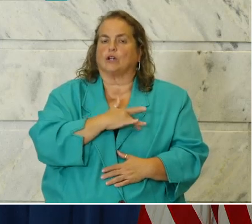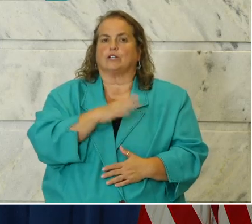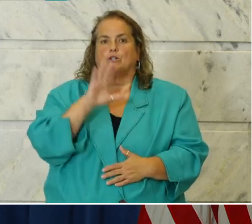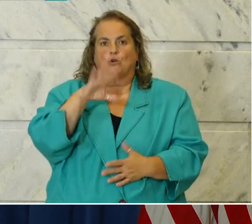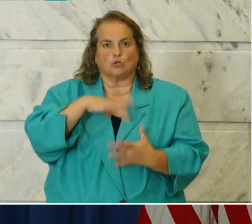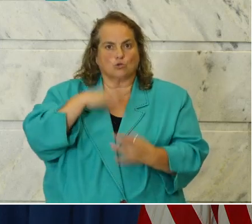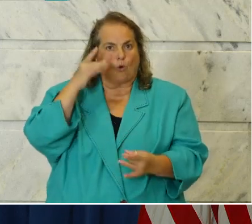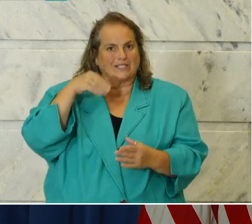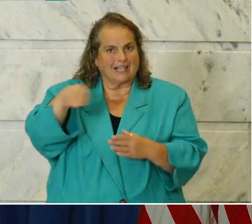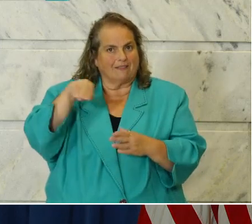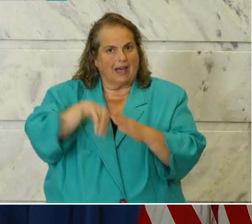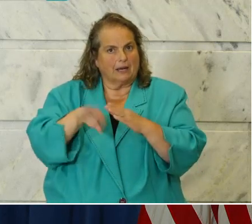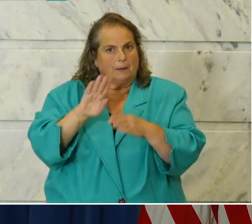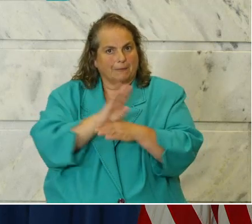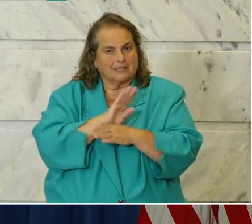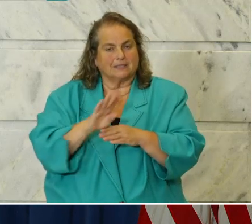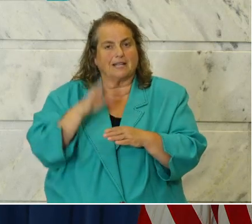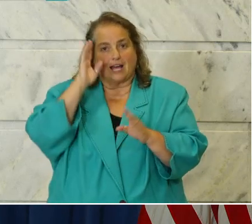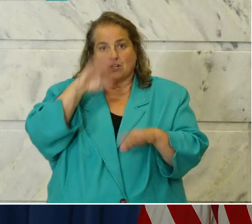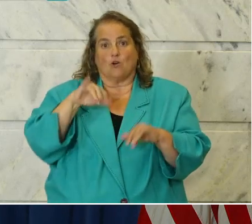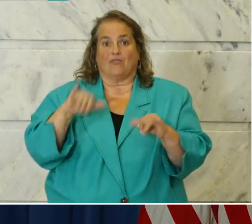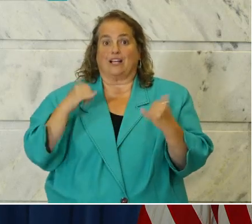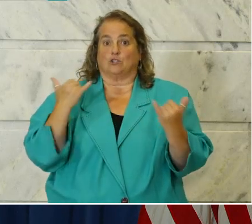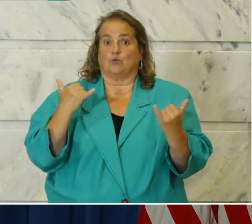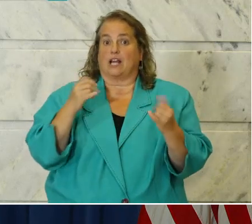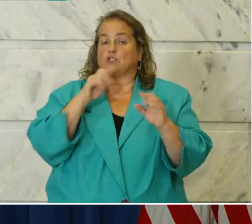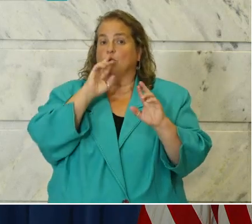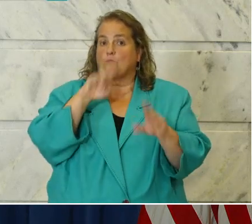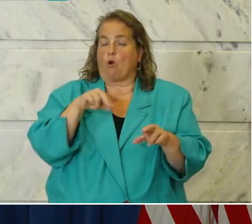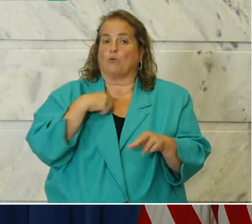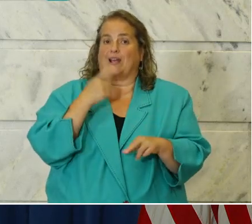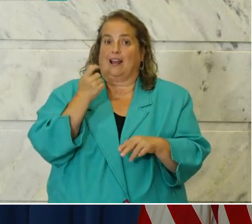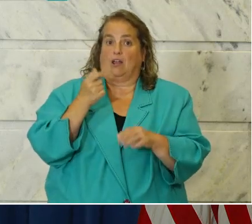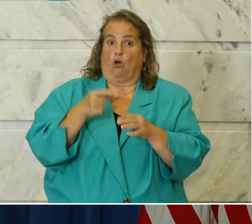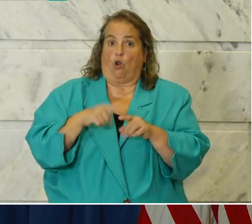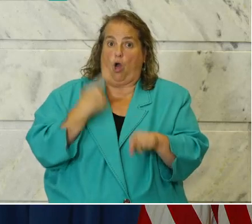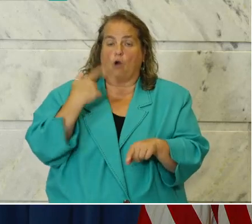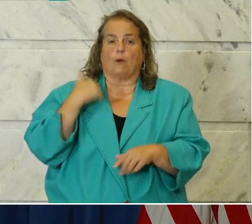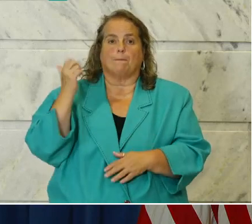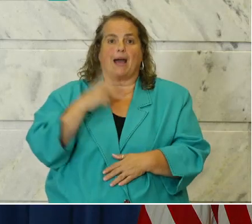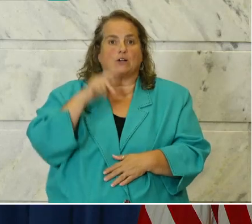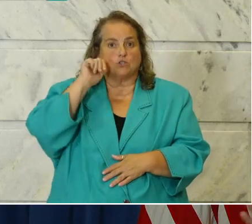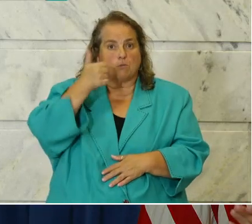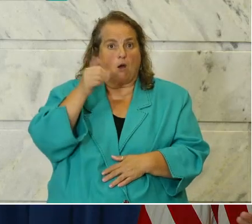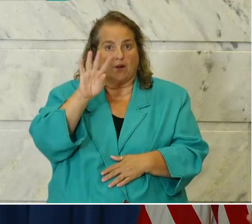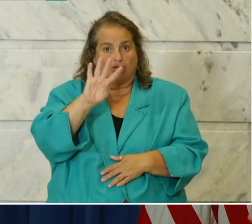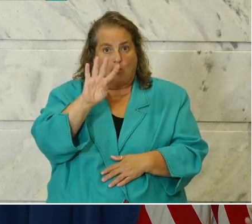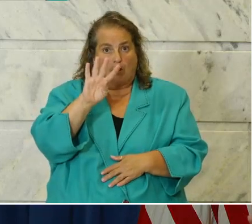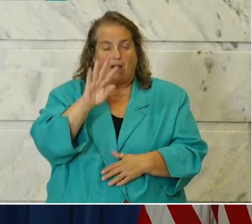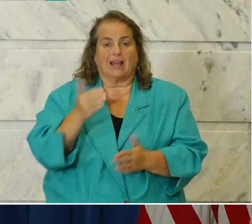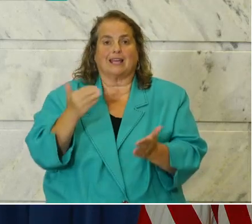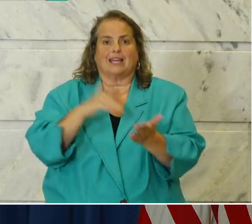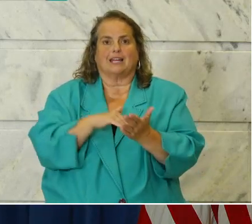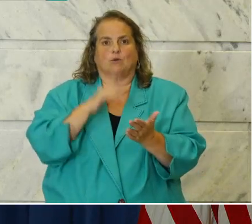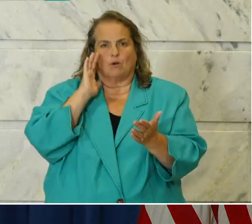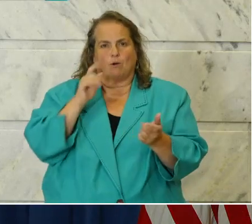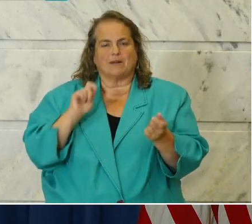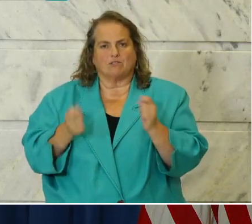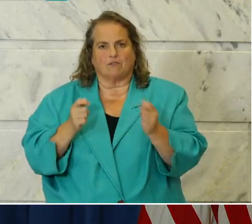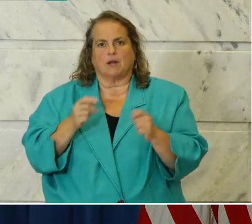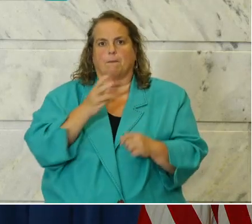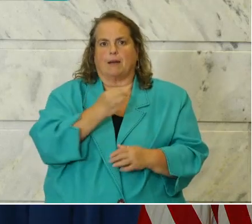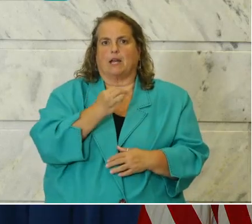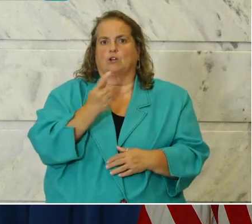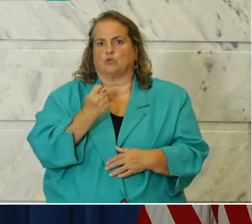that's today's report. I know we've gone just a little bit long. We'll be back tomorrow at 4. Again, we're going to be revising the Monday, Tuesday,